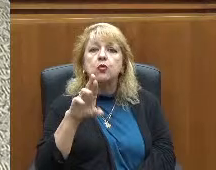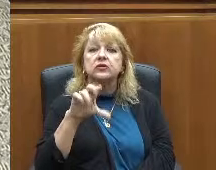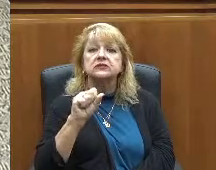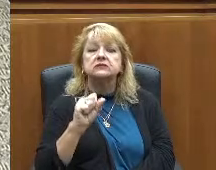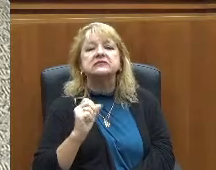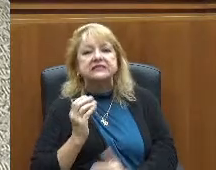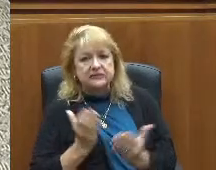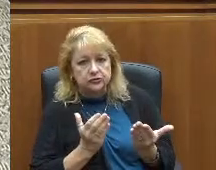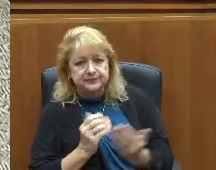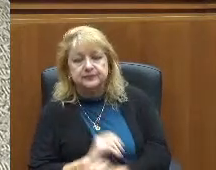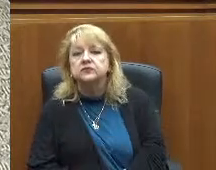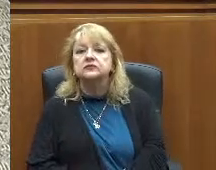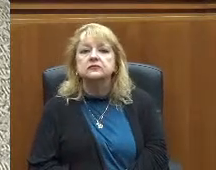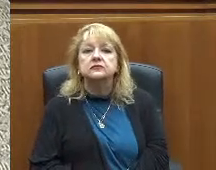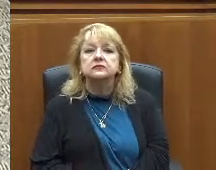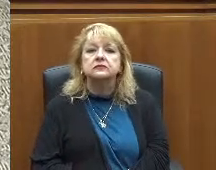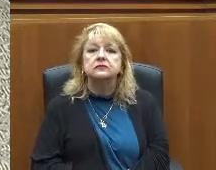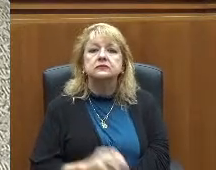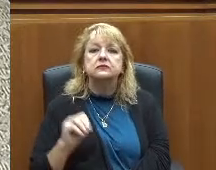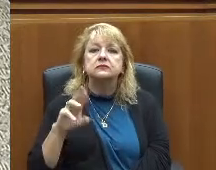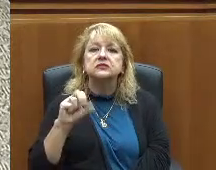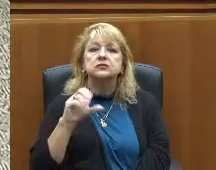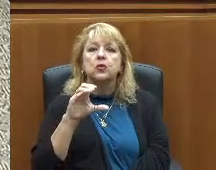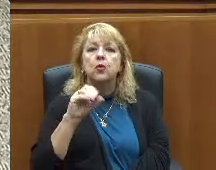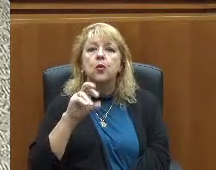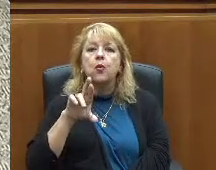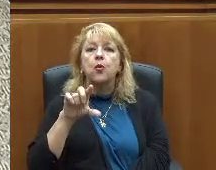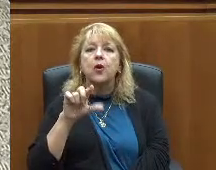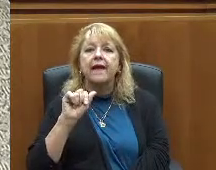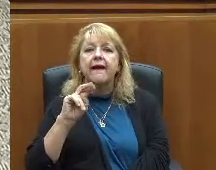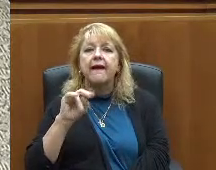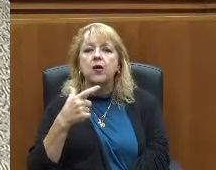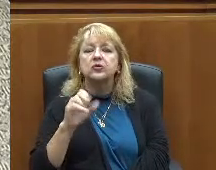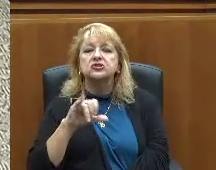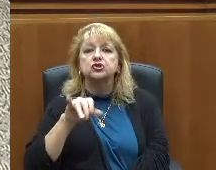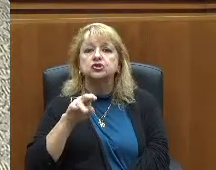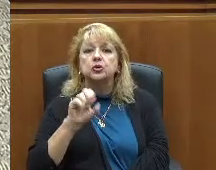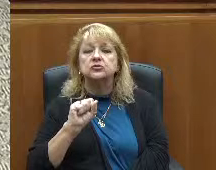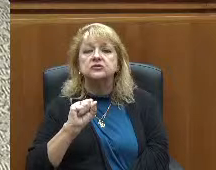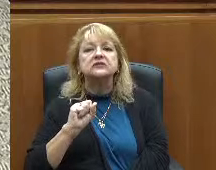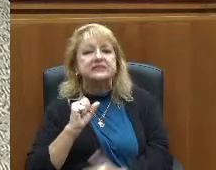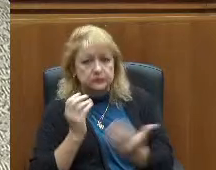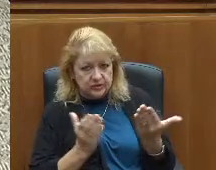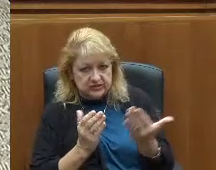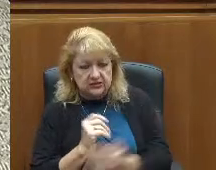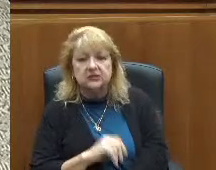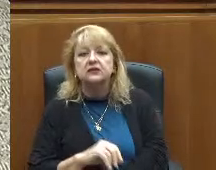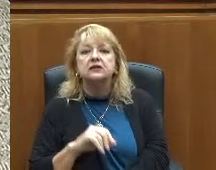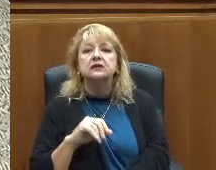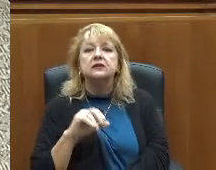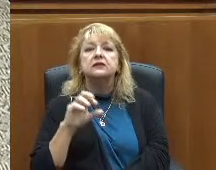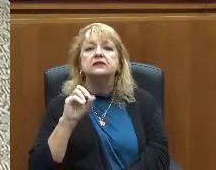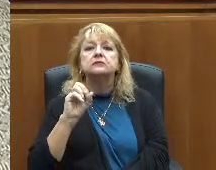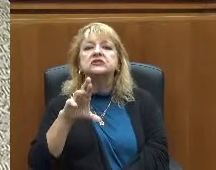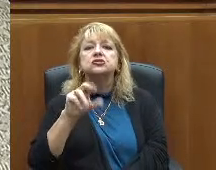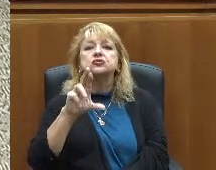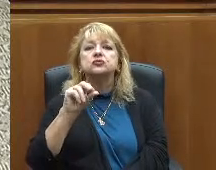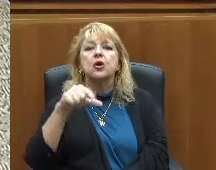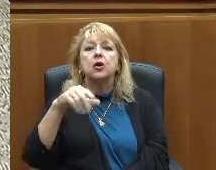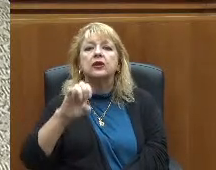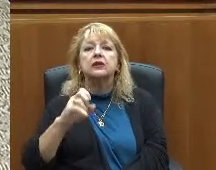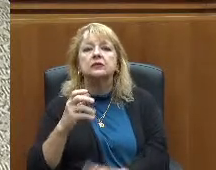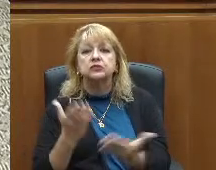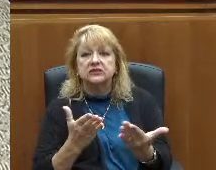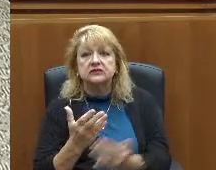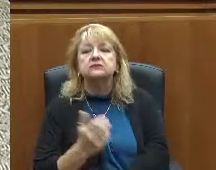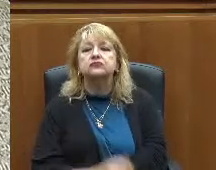Morris. Here. Mr. Morris is present. Ms. Orange Jones. Yes. Ms. Orange Jones is present. Mr. Rock. Mr.